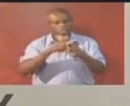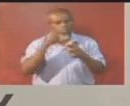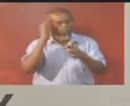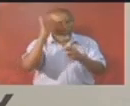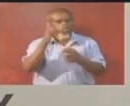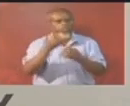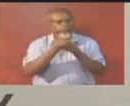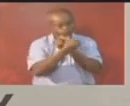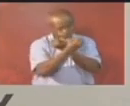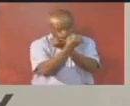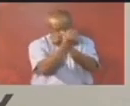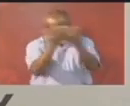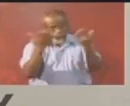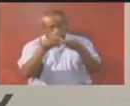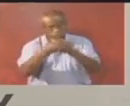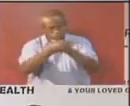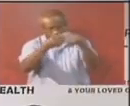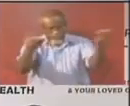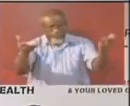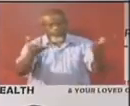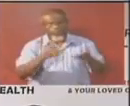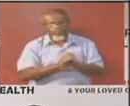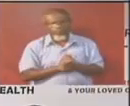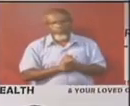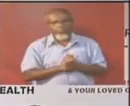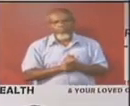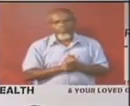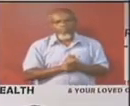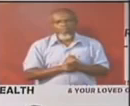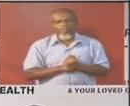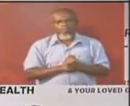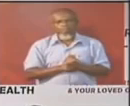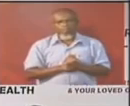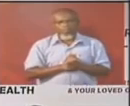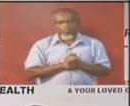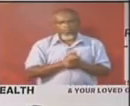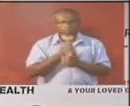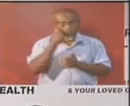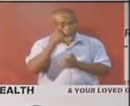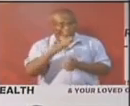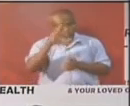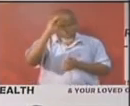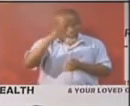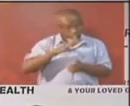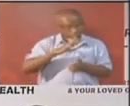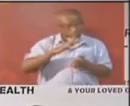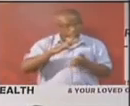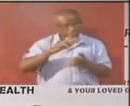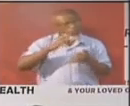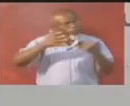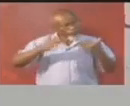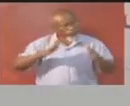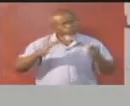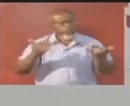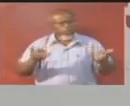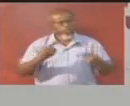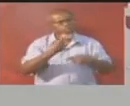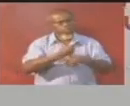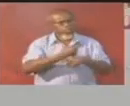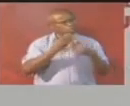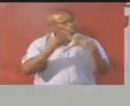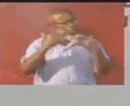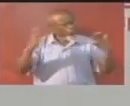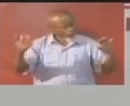presented. And ladies and gentlemen, that's all the time we have for this morning's press conference. Thank you for joining